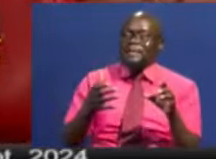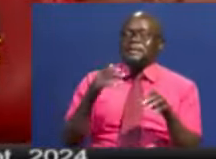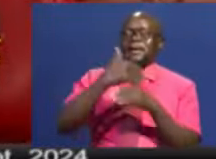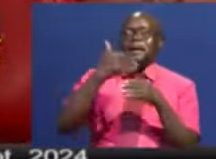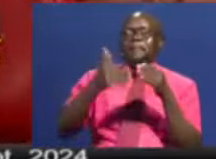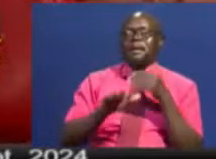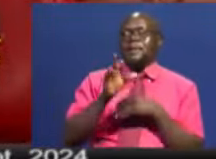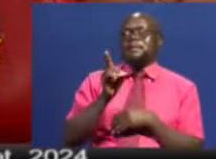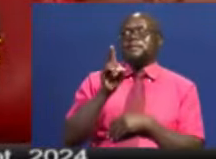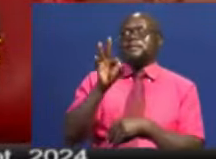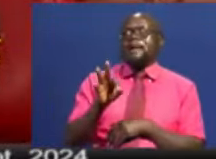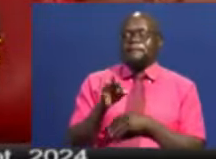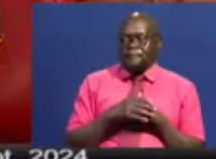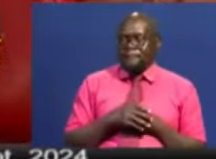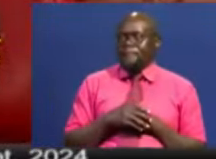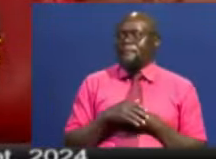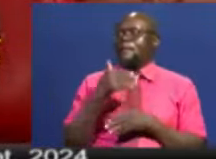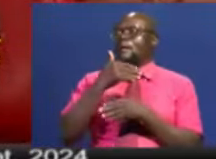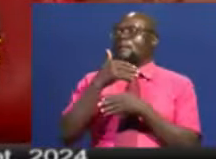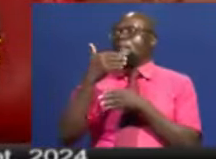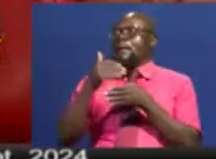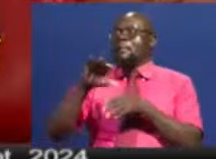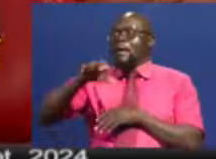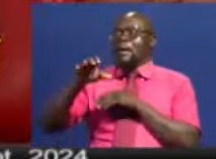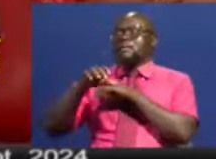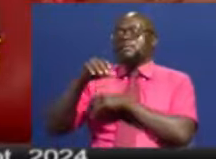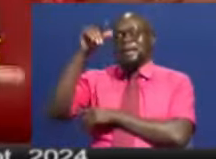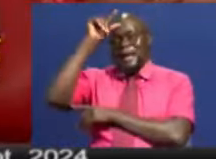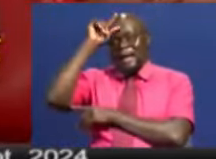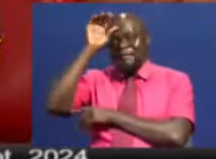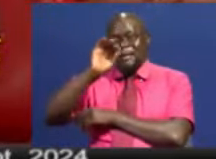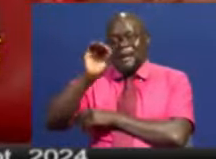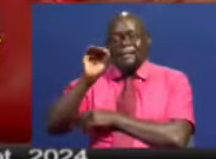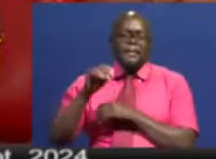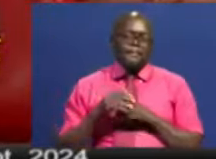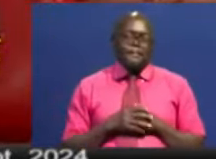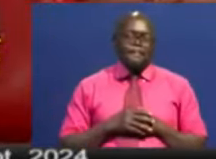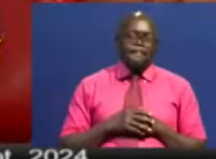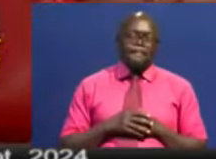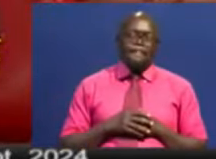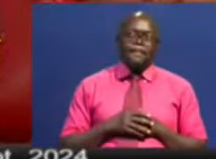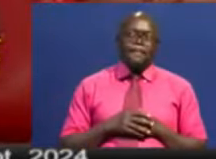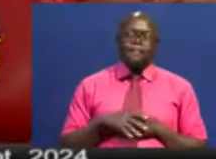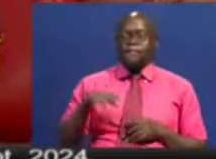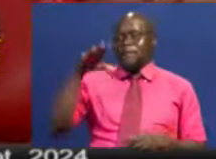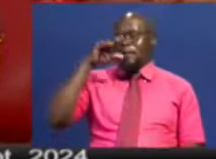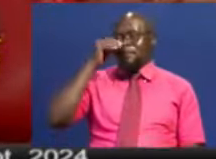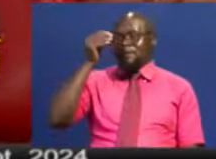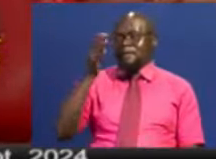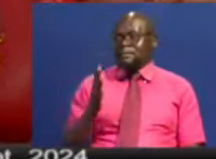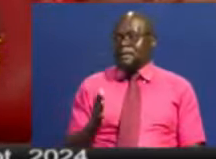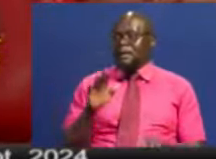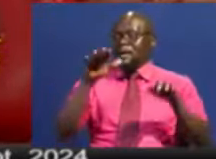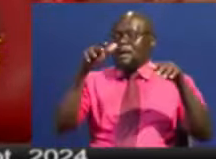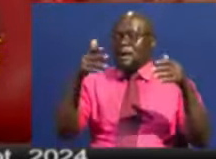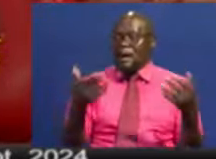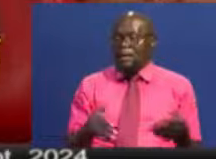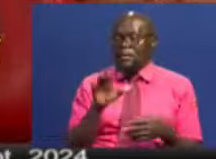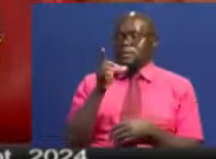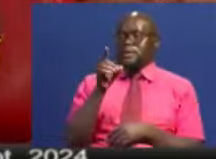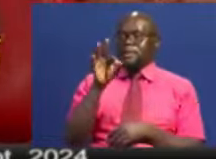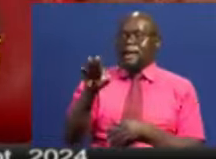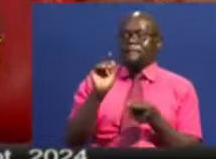CDF, Mr. Speaker. They were not built by county government or built by anybody else. Mr. Speaker, the way the